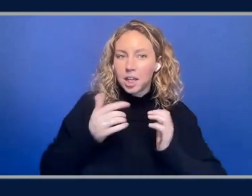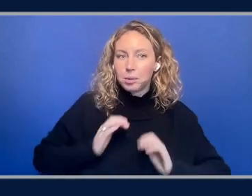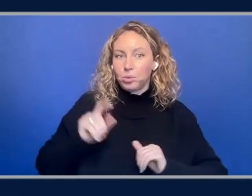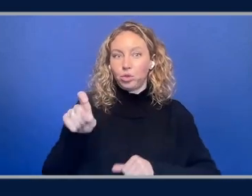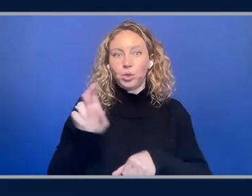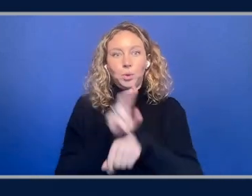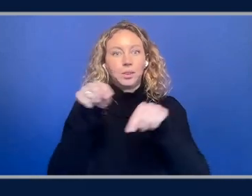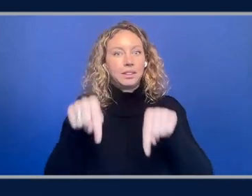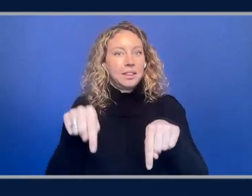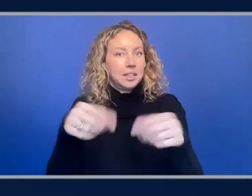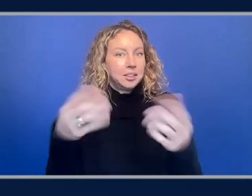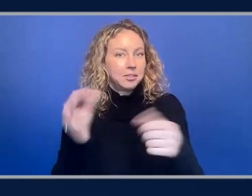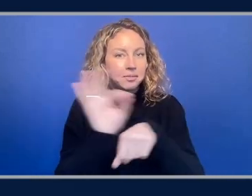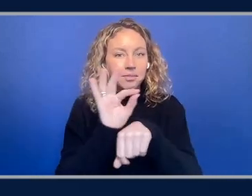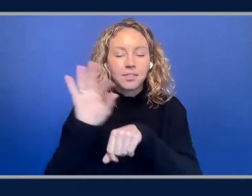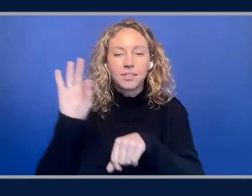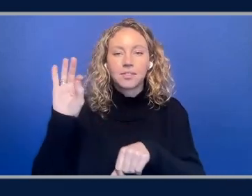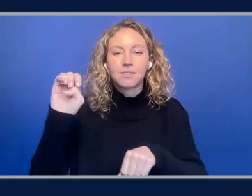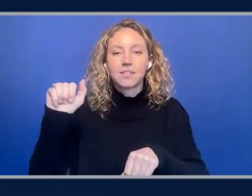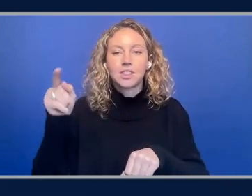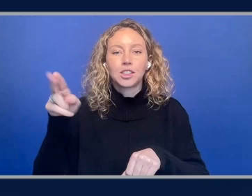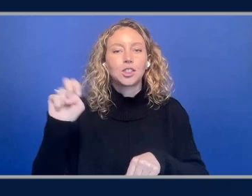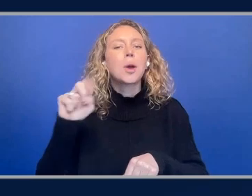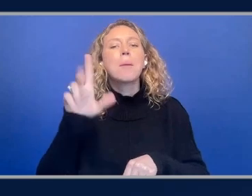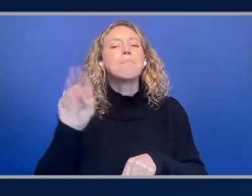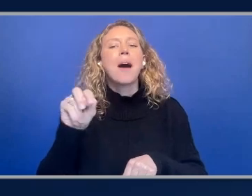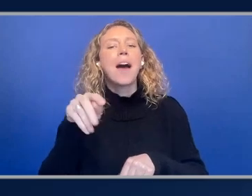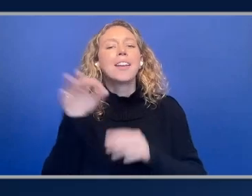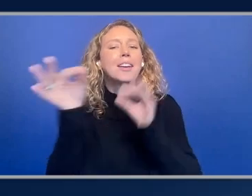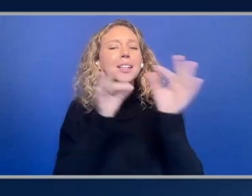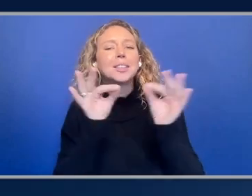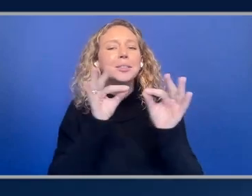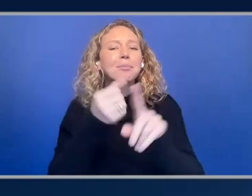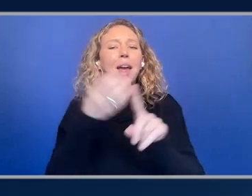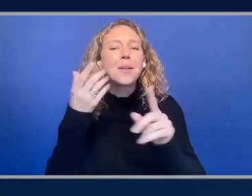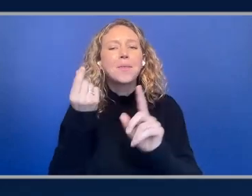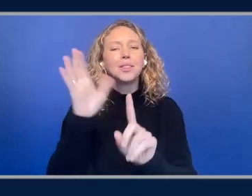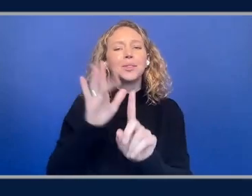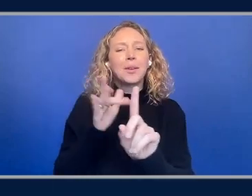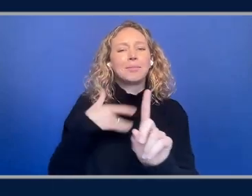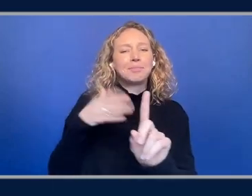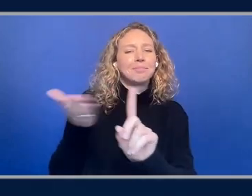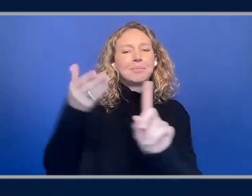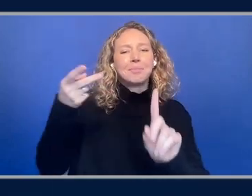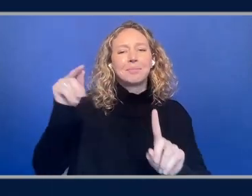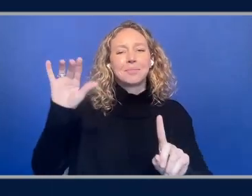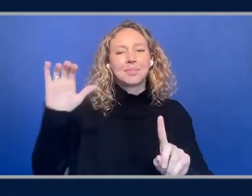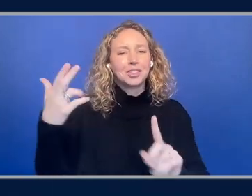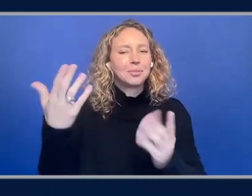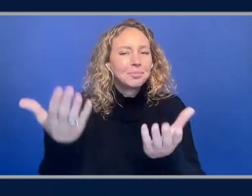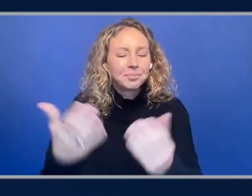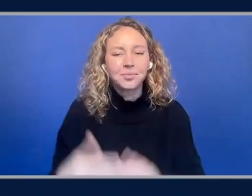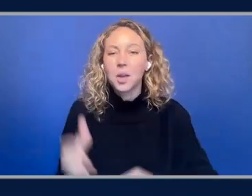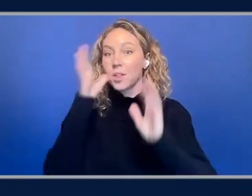but give me the spiel. I need to know. How does it work? Sure. Yeah. Let's get into the demo,